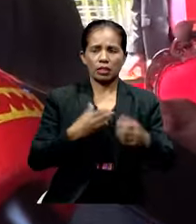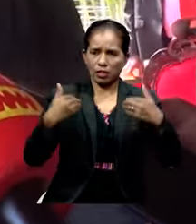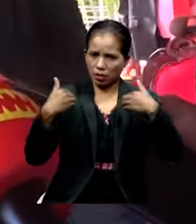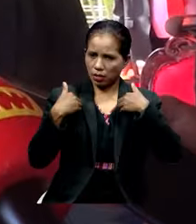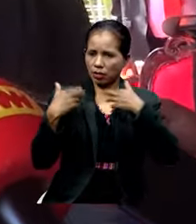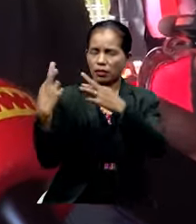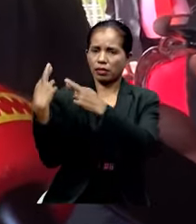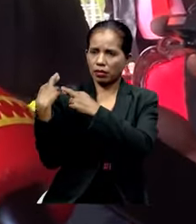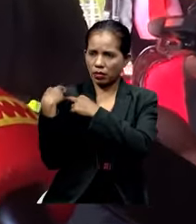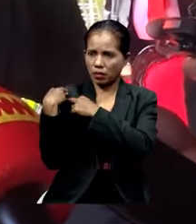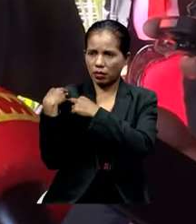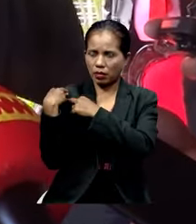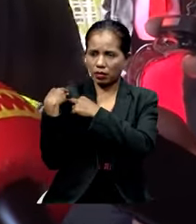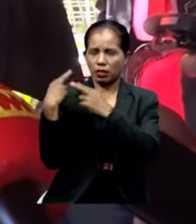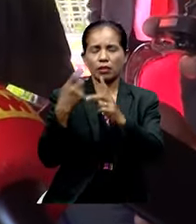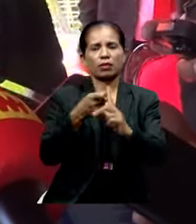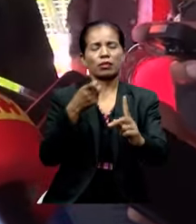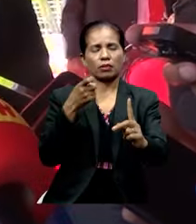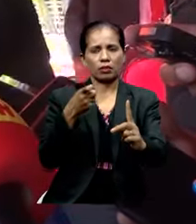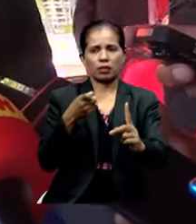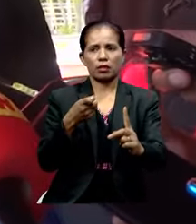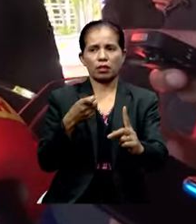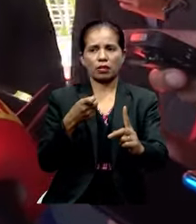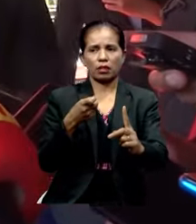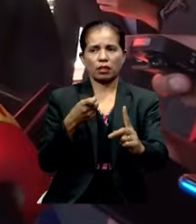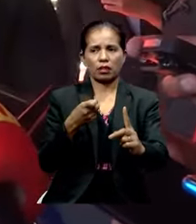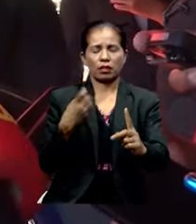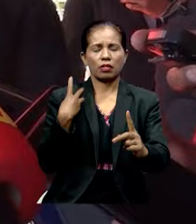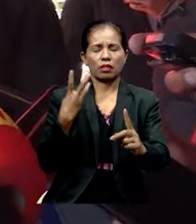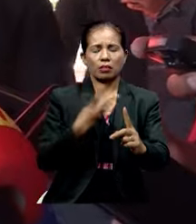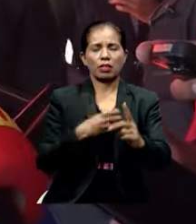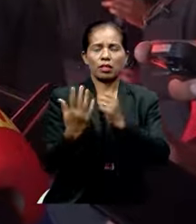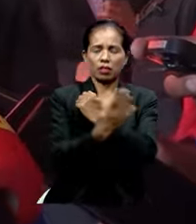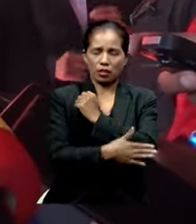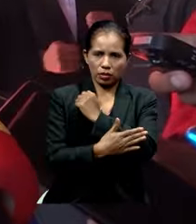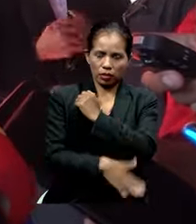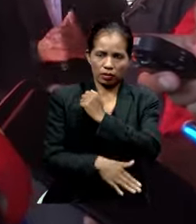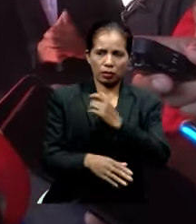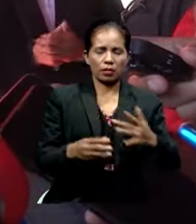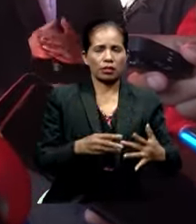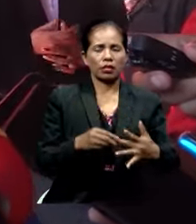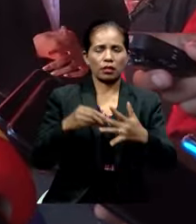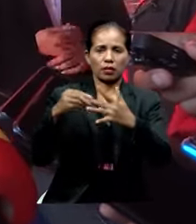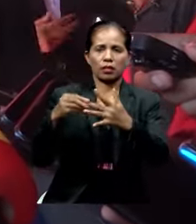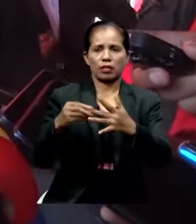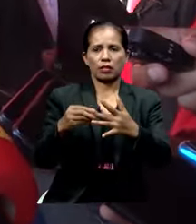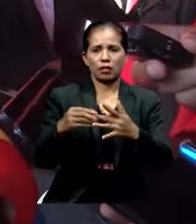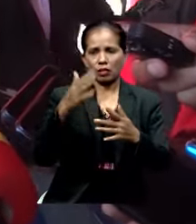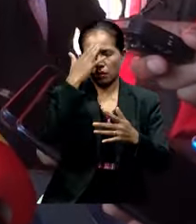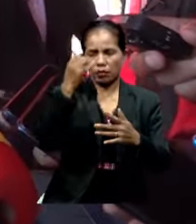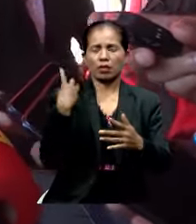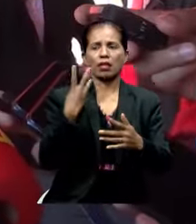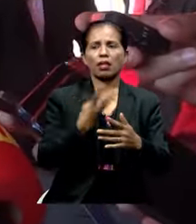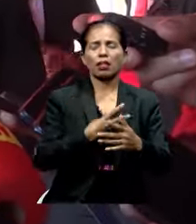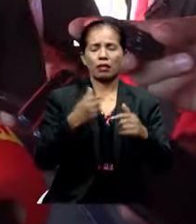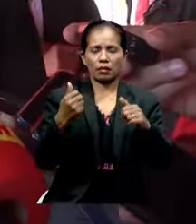responsibility from the Western countries especially. That is why it is not the